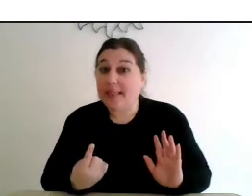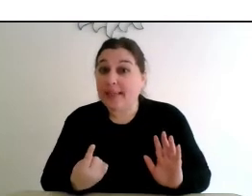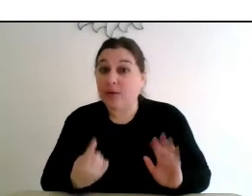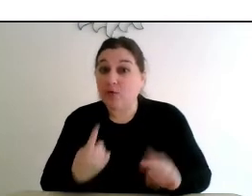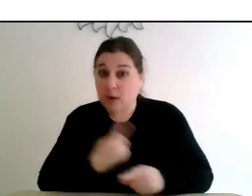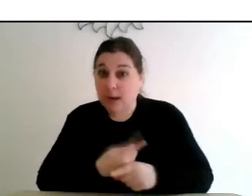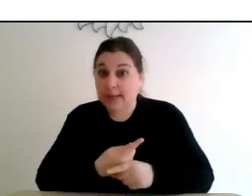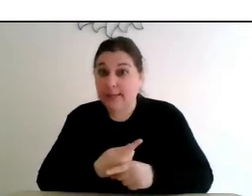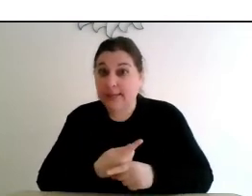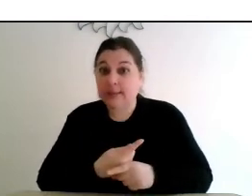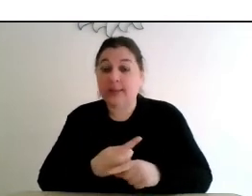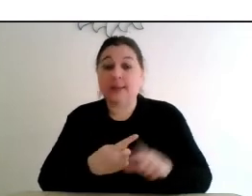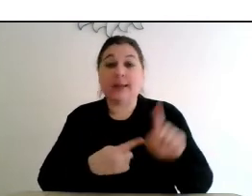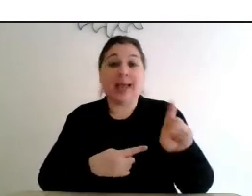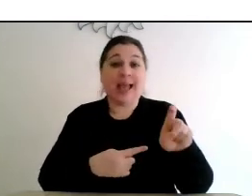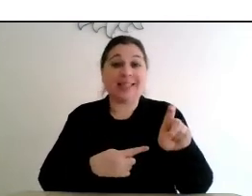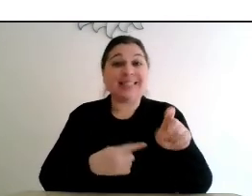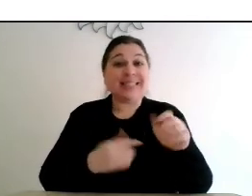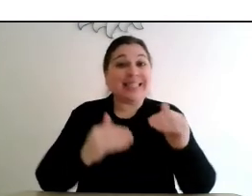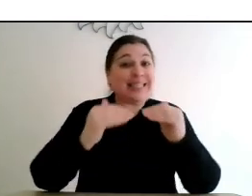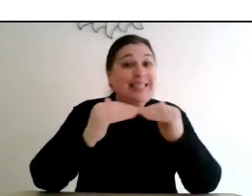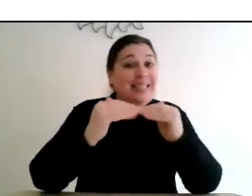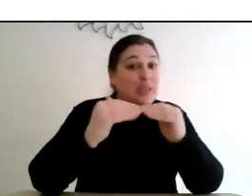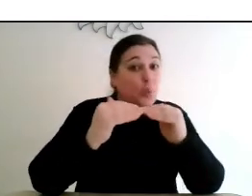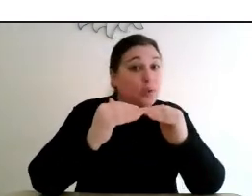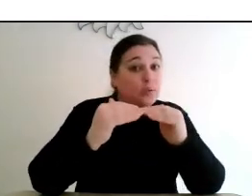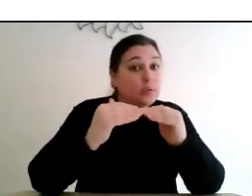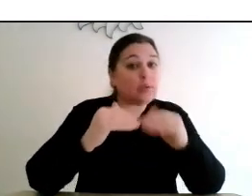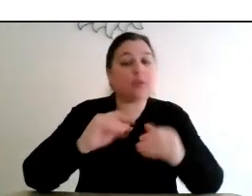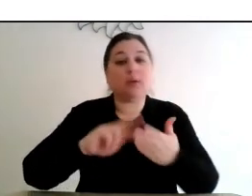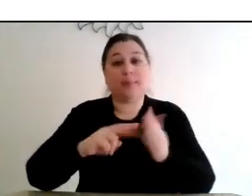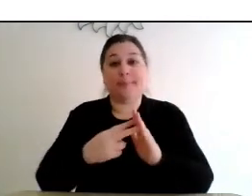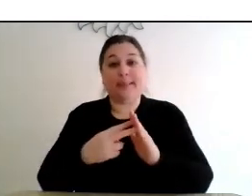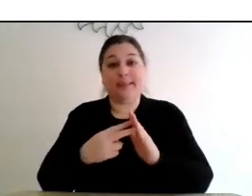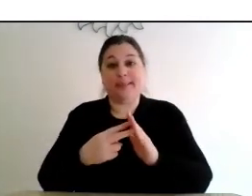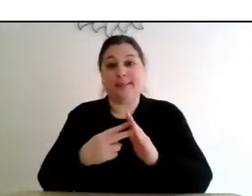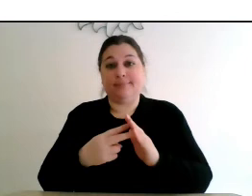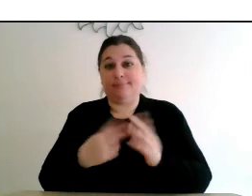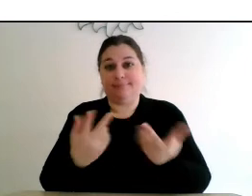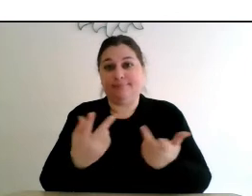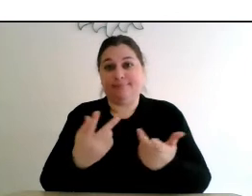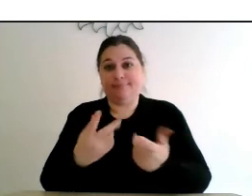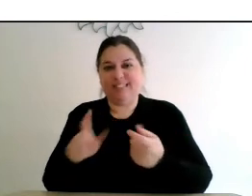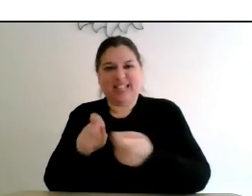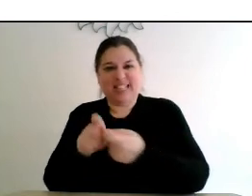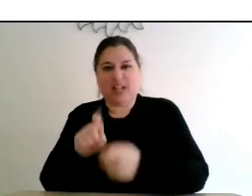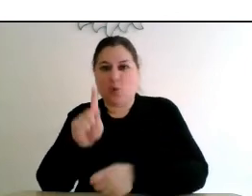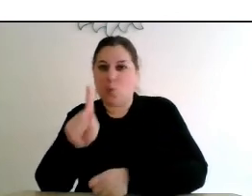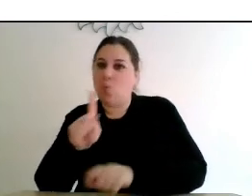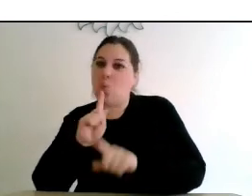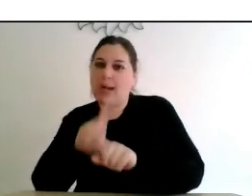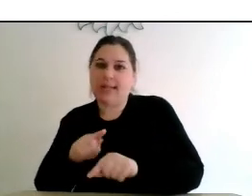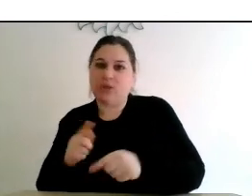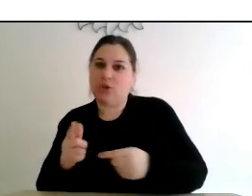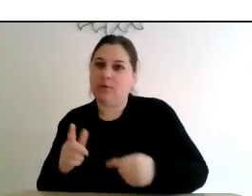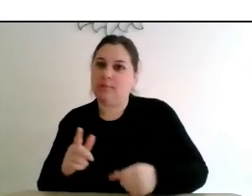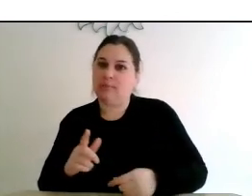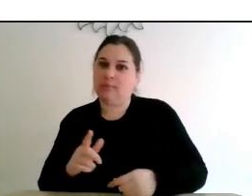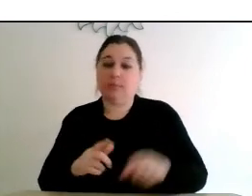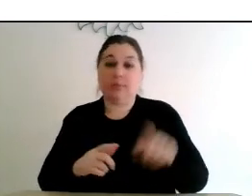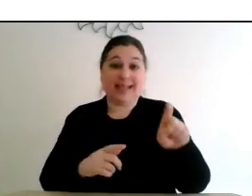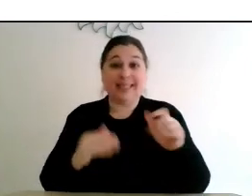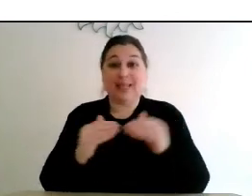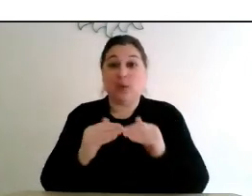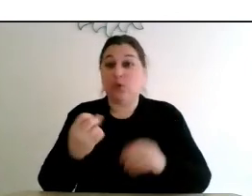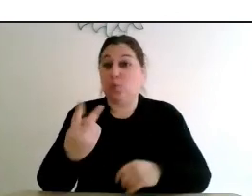can only be 12. When I plug 12 in for x, that's the only